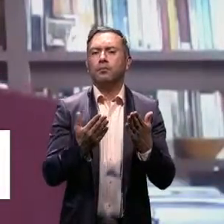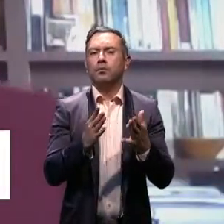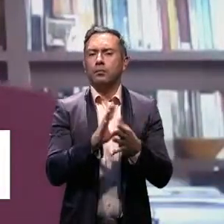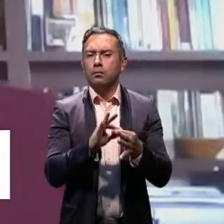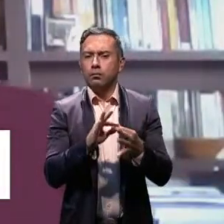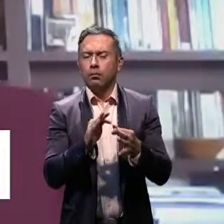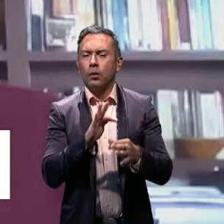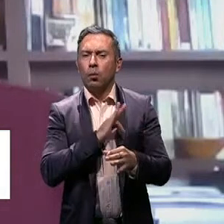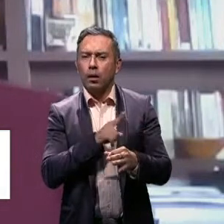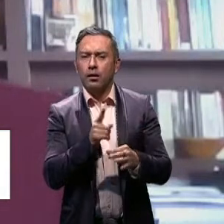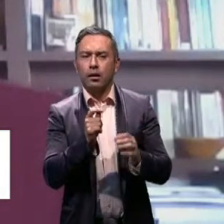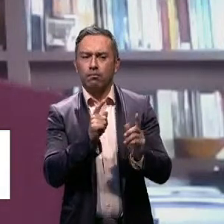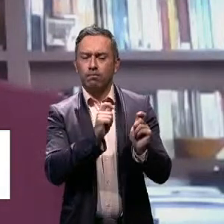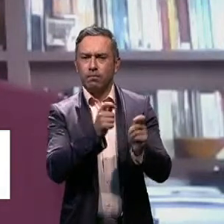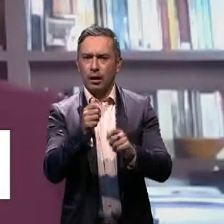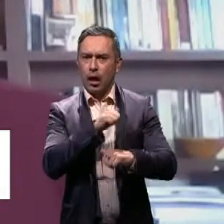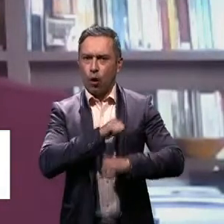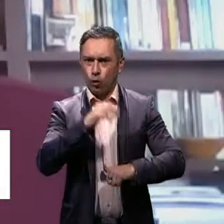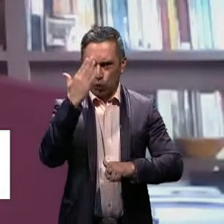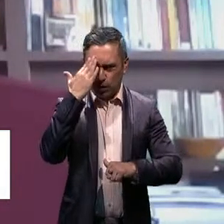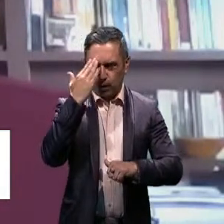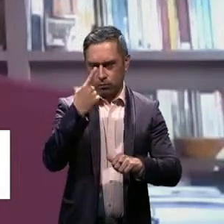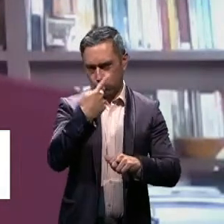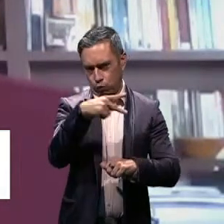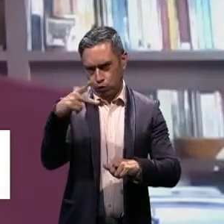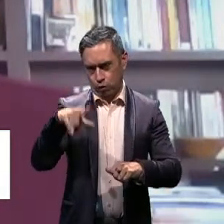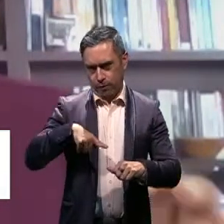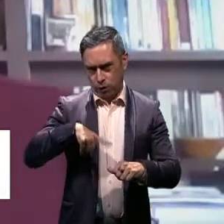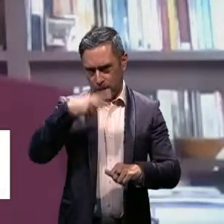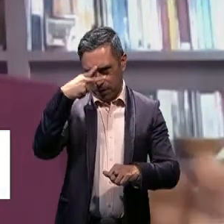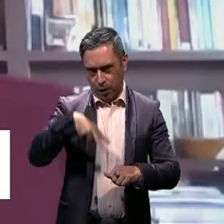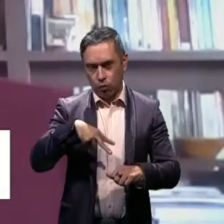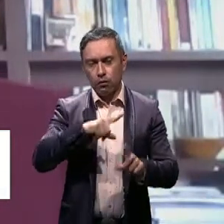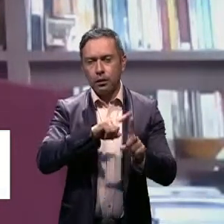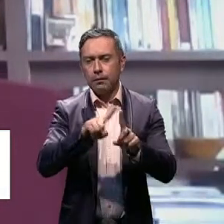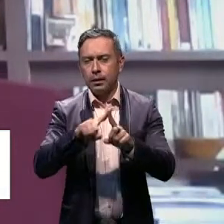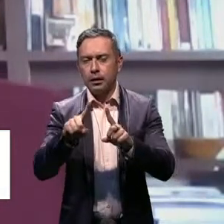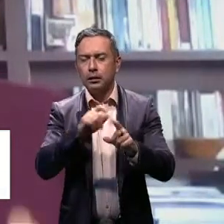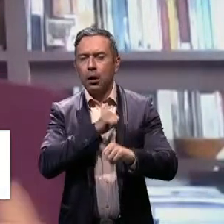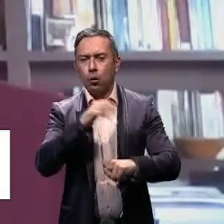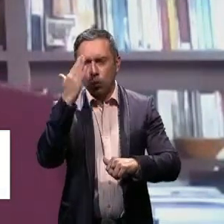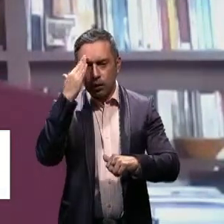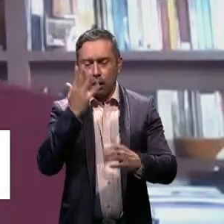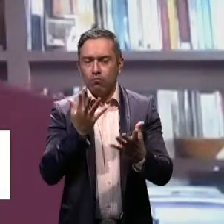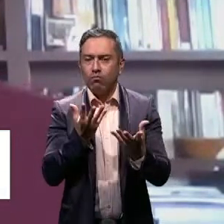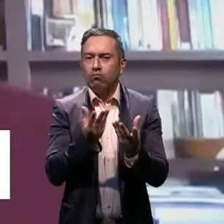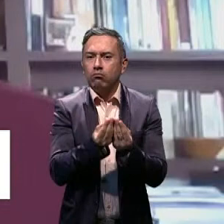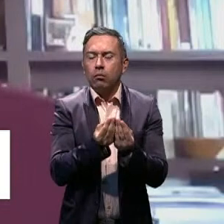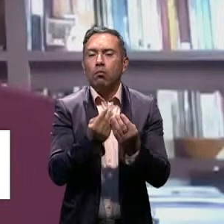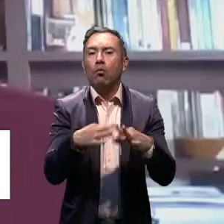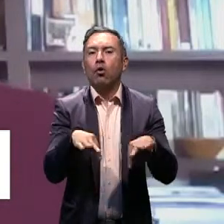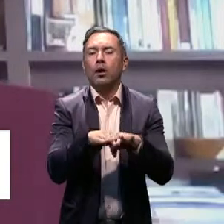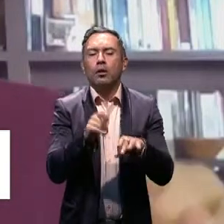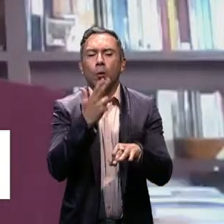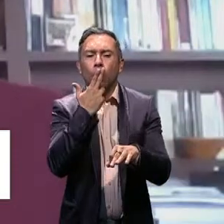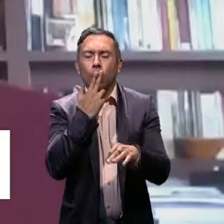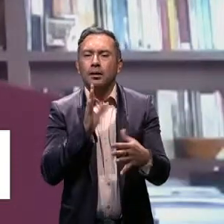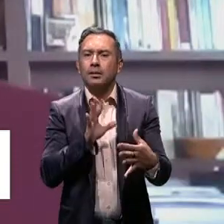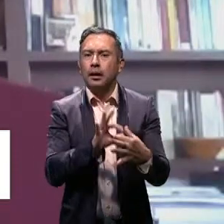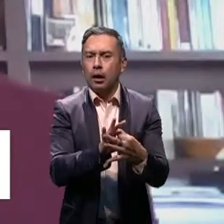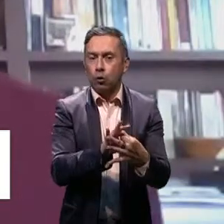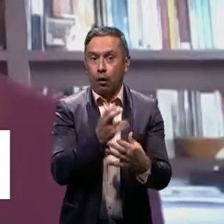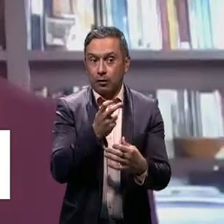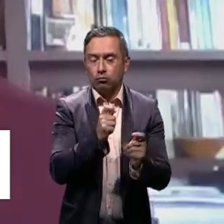offered as authorities of all authorities in the Mexican state have to